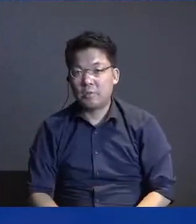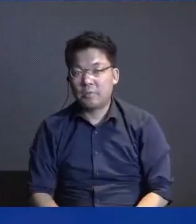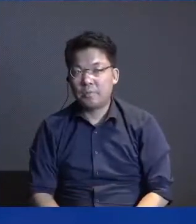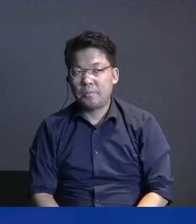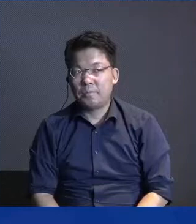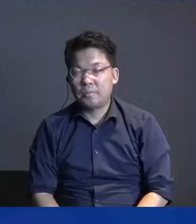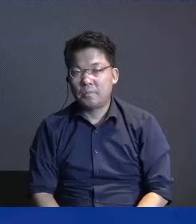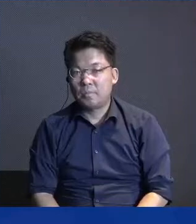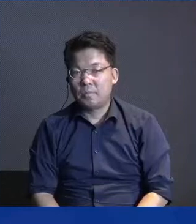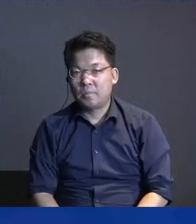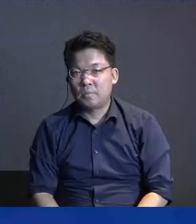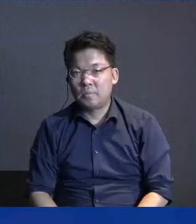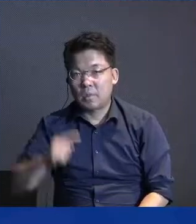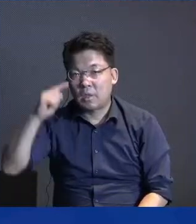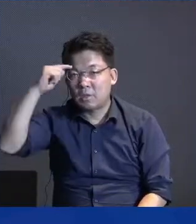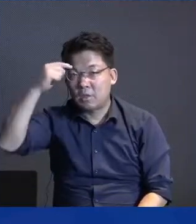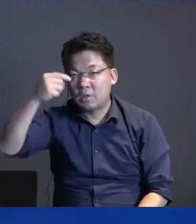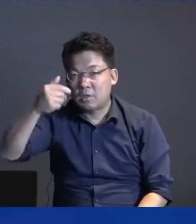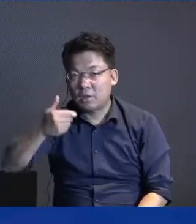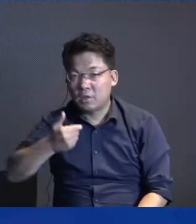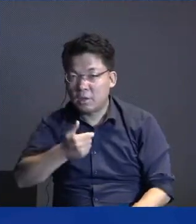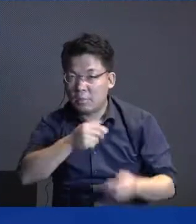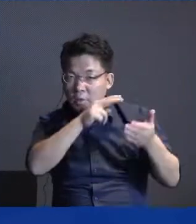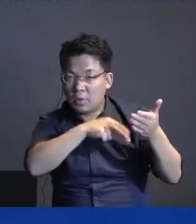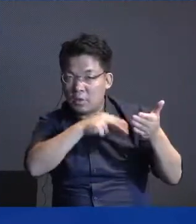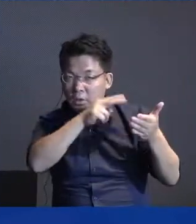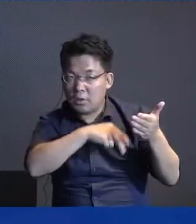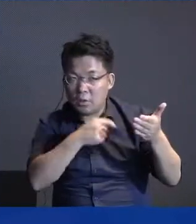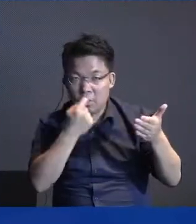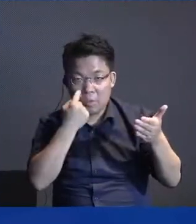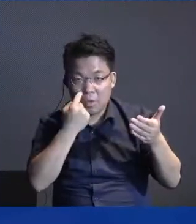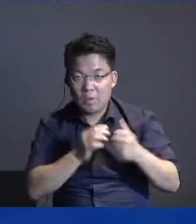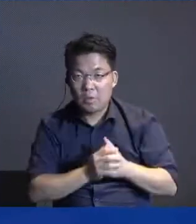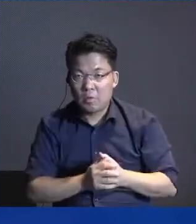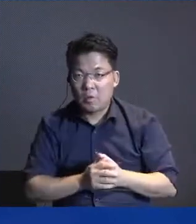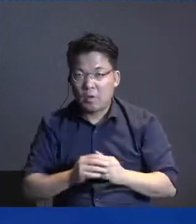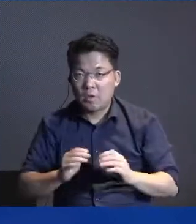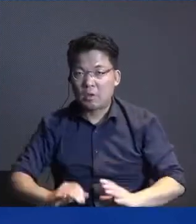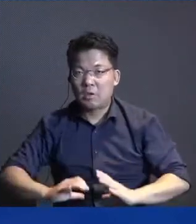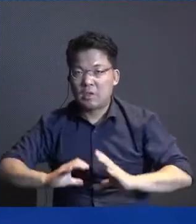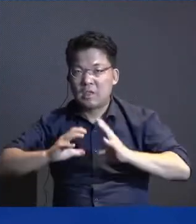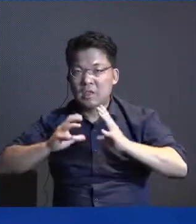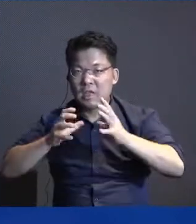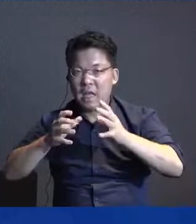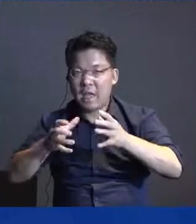the question is, around the world, many older